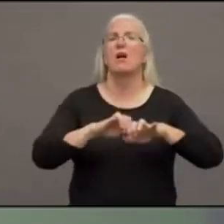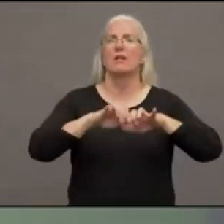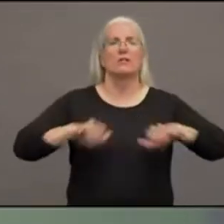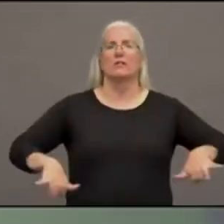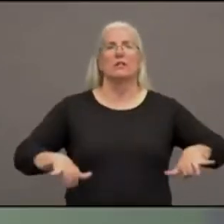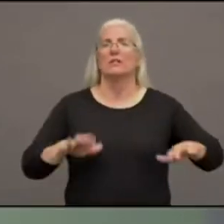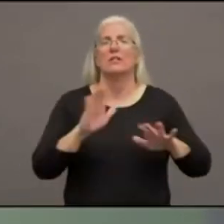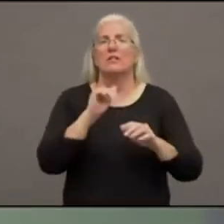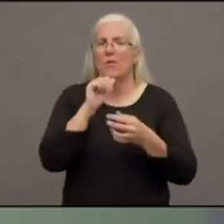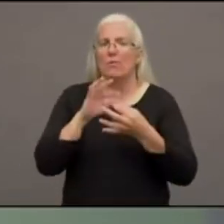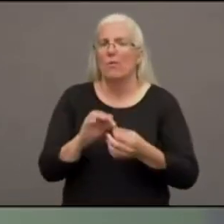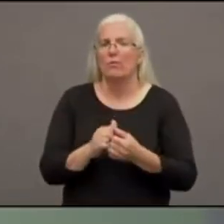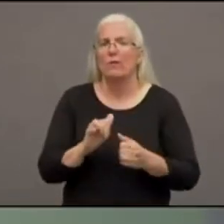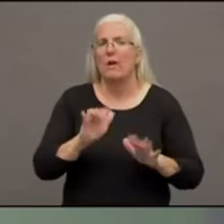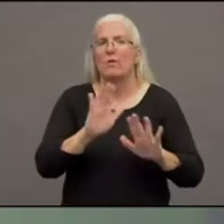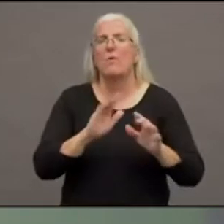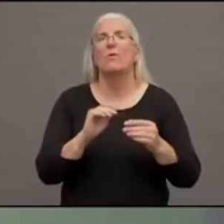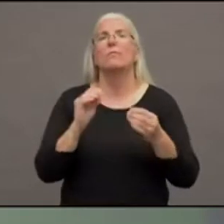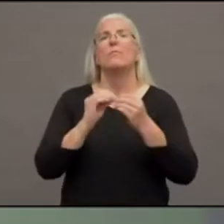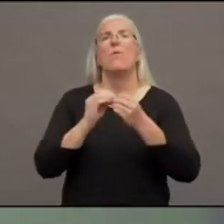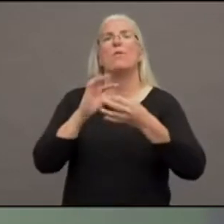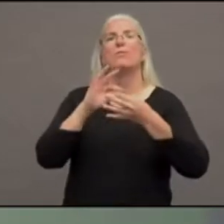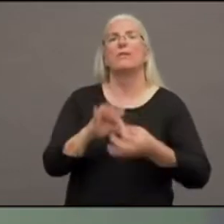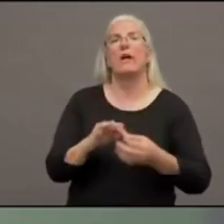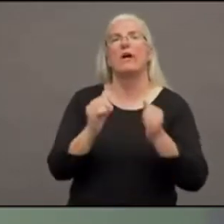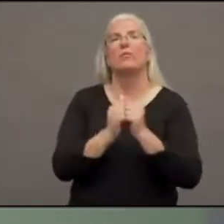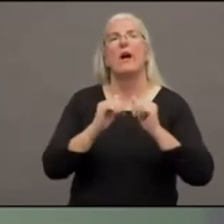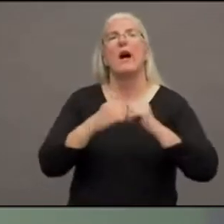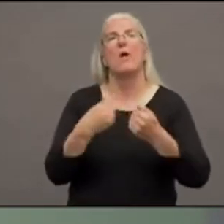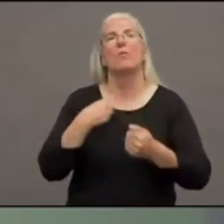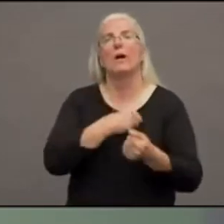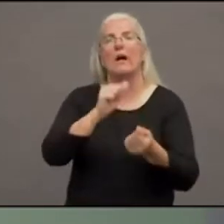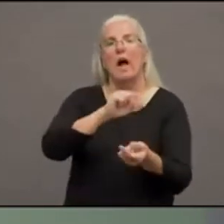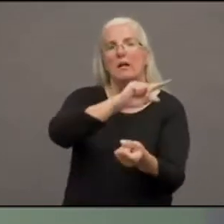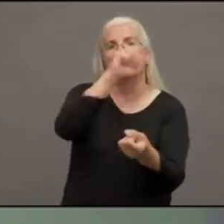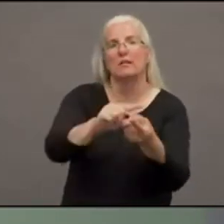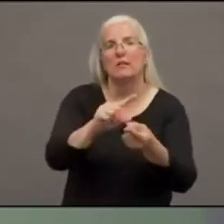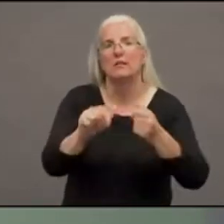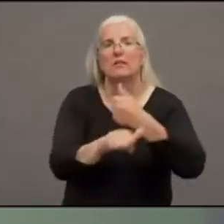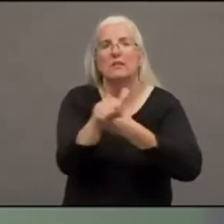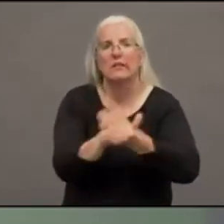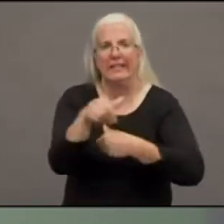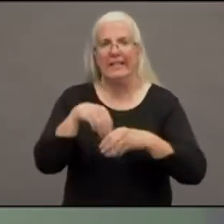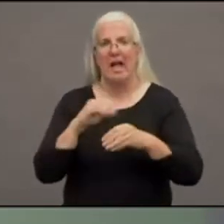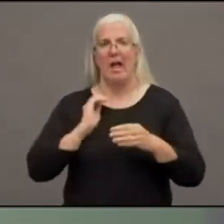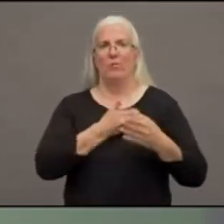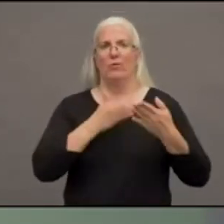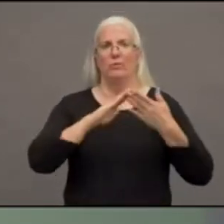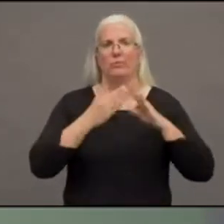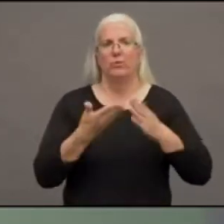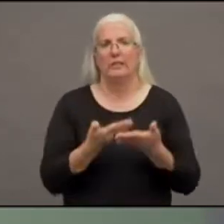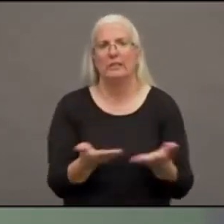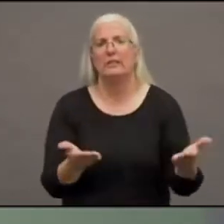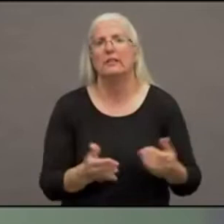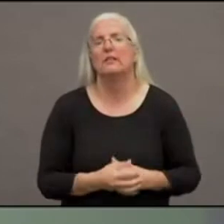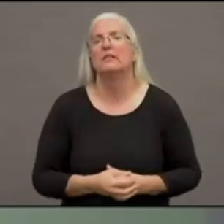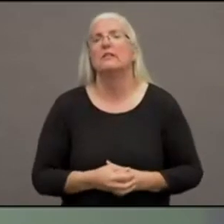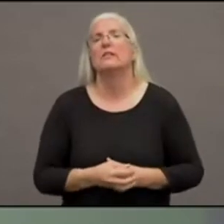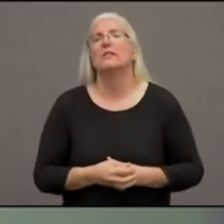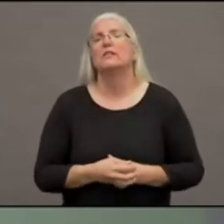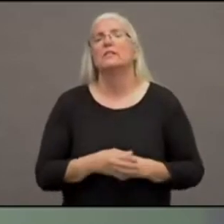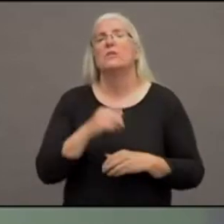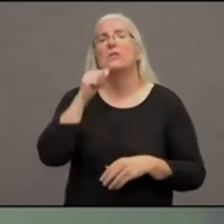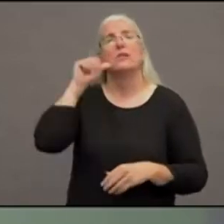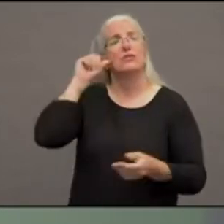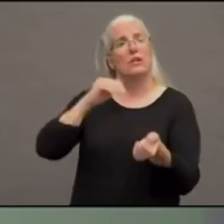reduction framework. And as Dr. Cody discussed in the announcement leading up to the order, and then when the order